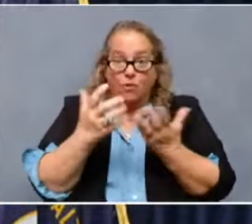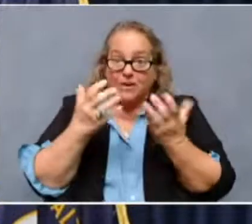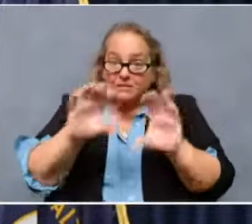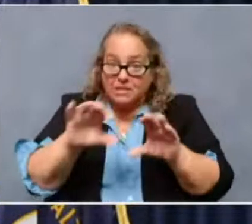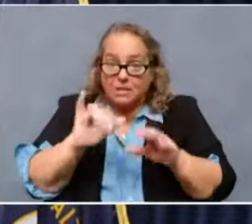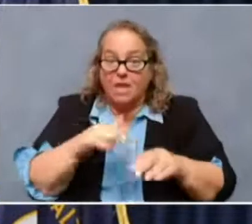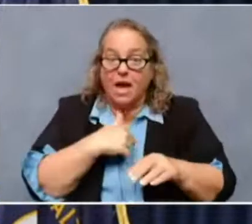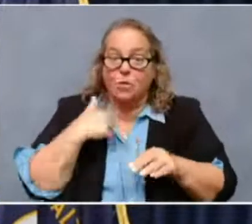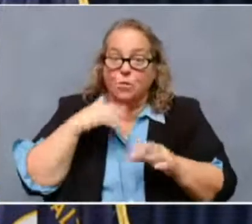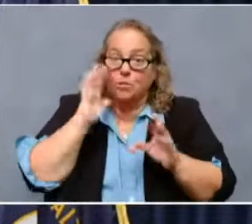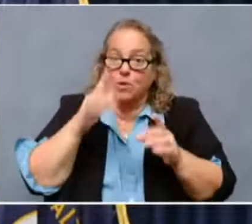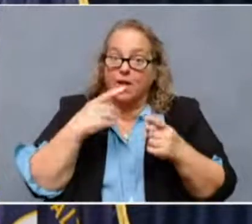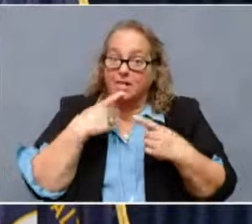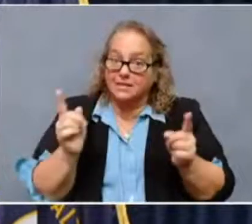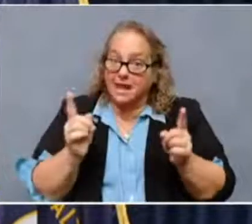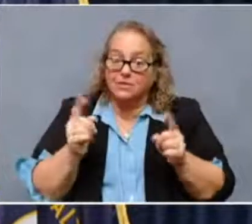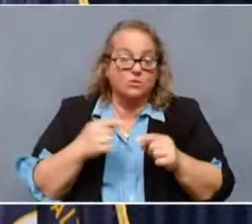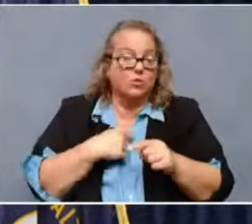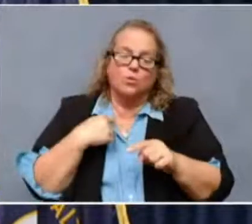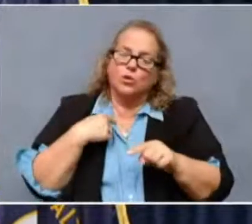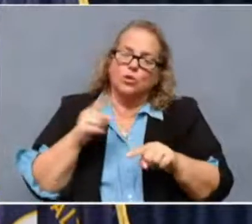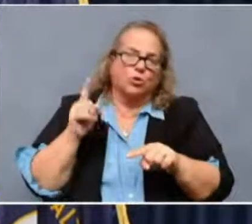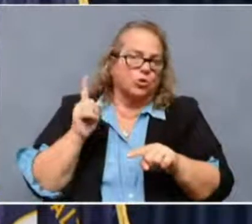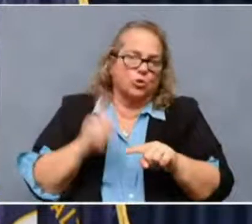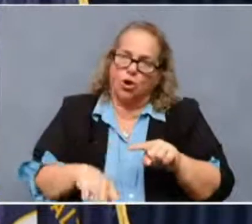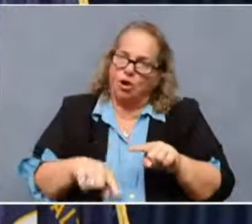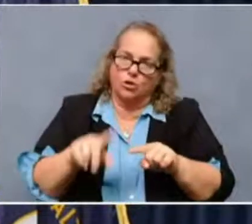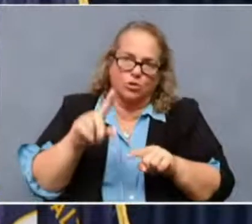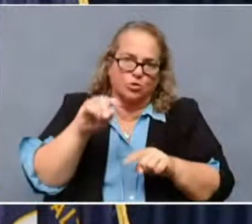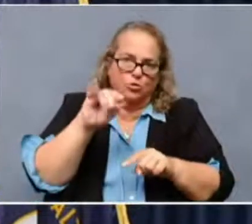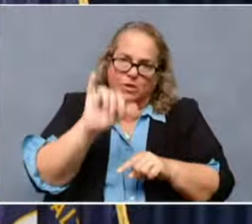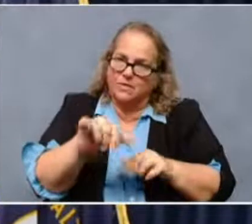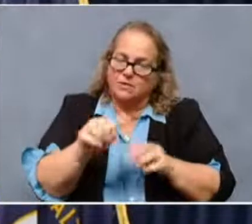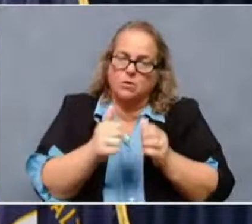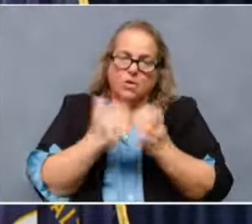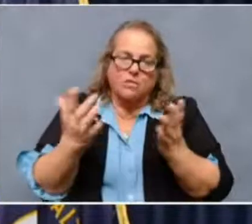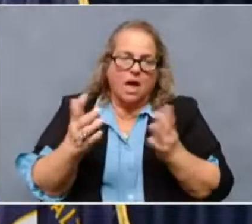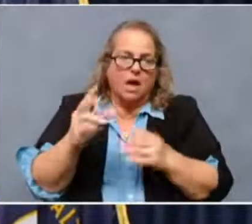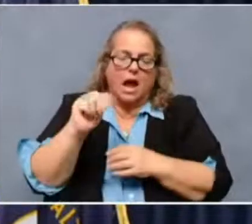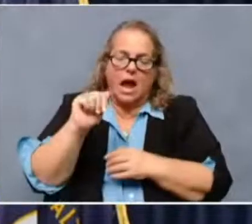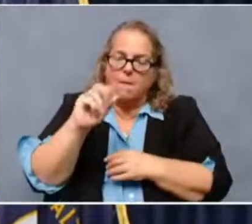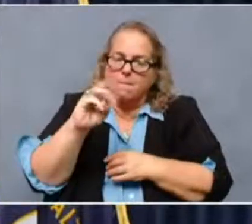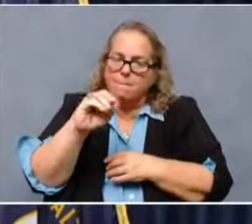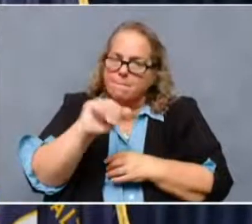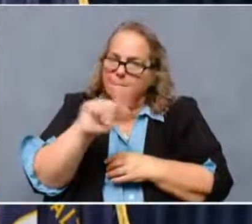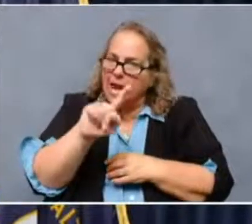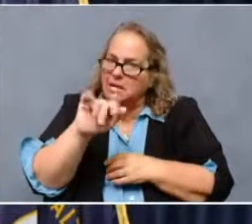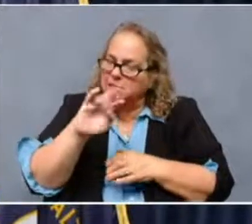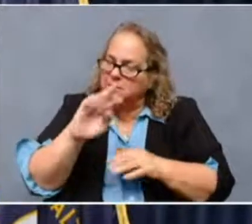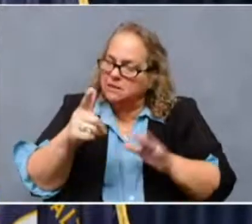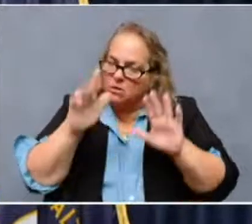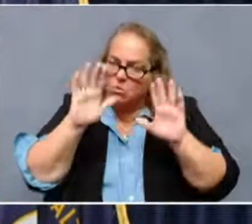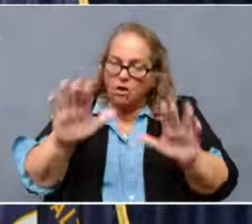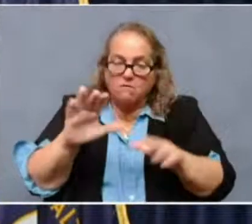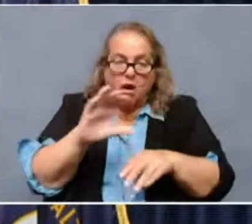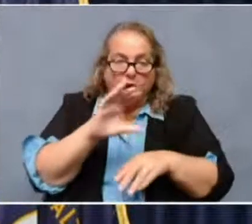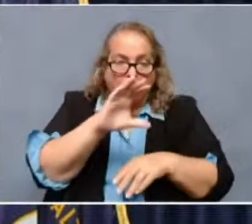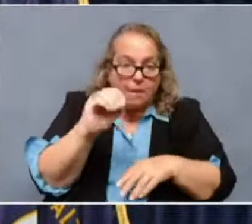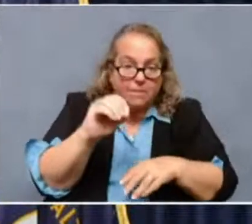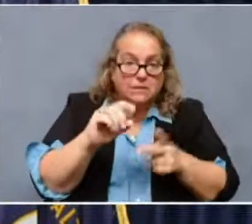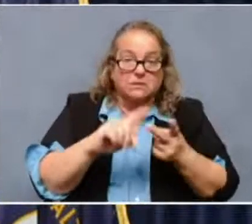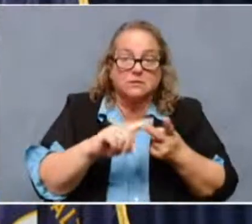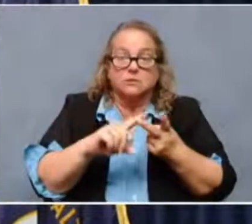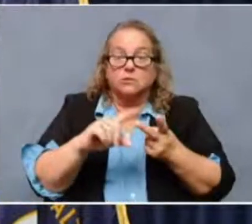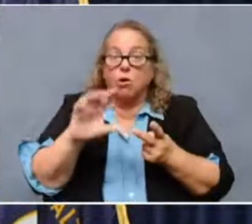announcing. We could not do this without some amazing companies and some amazing corporate leaders who are willing to